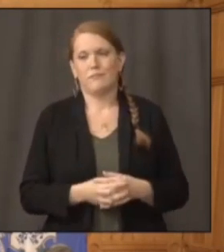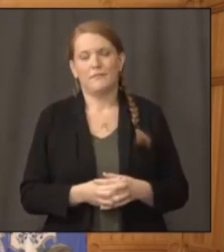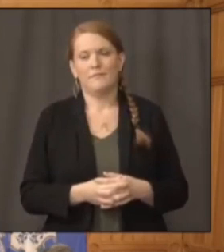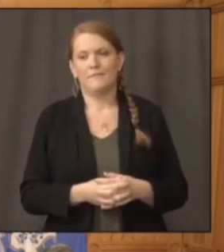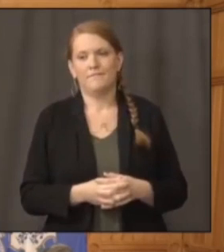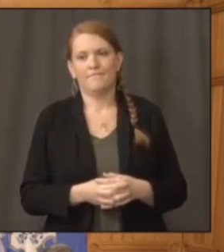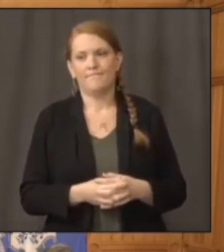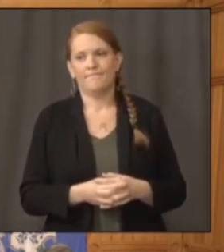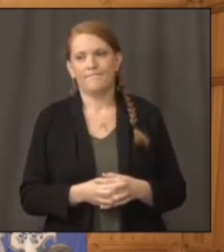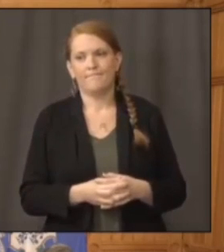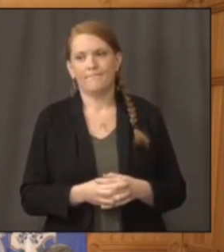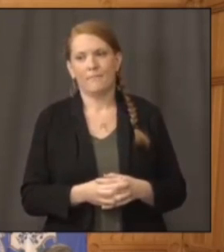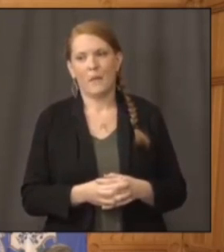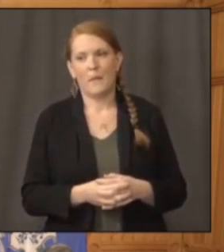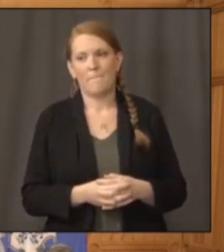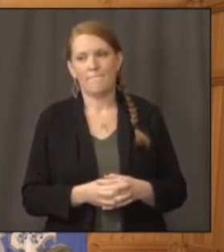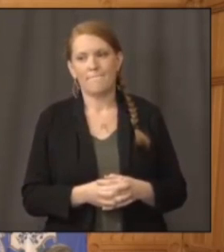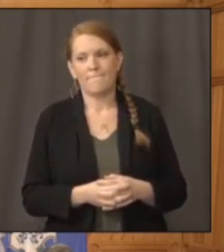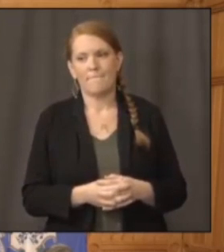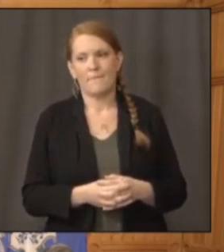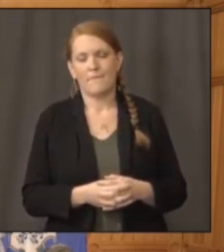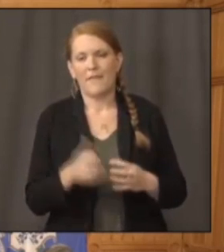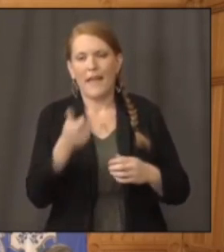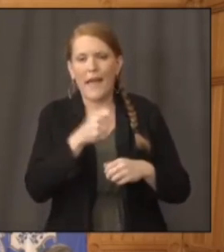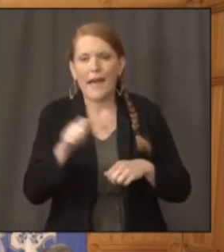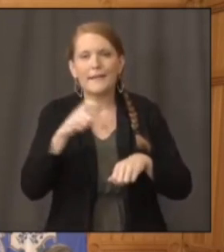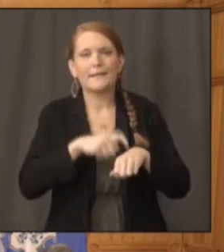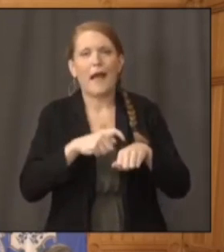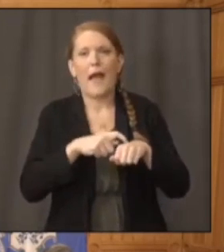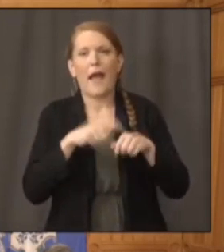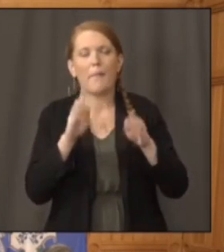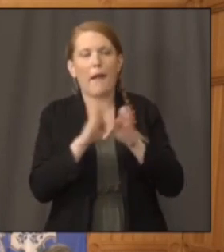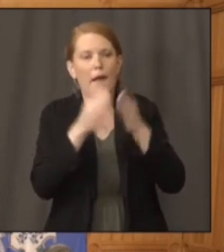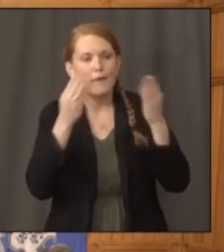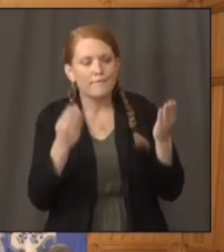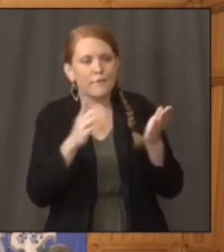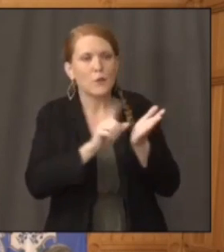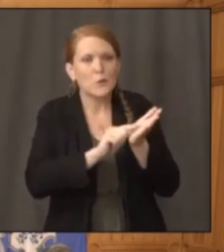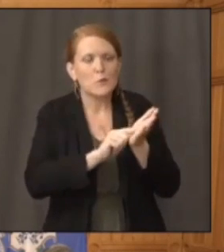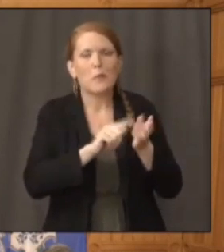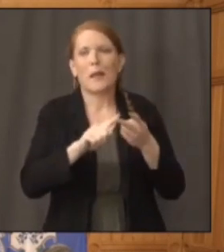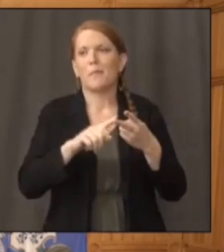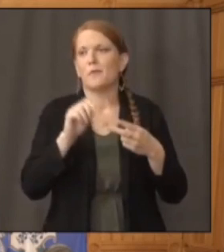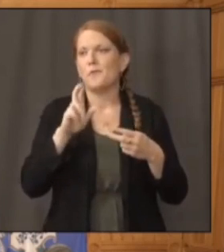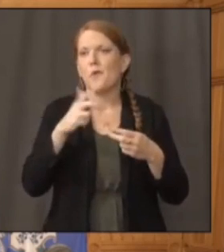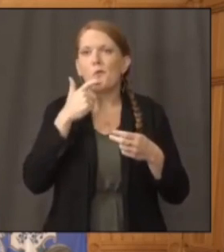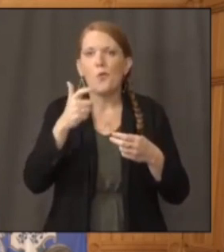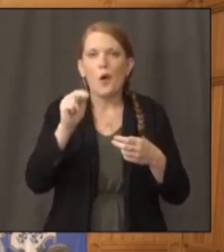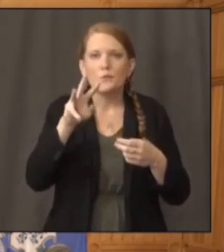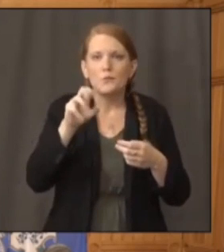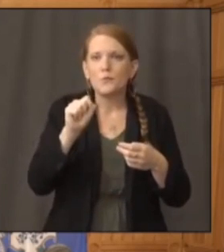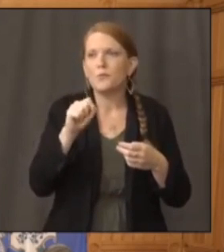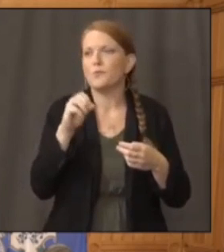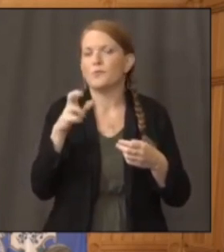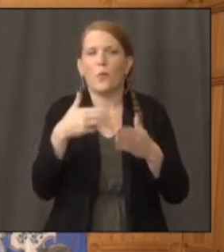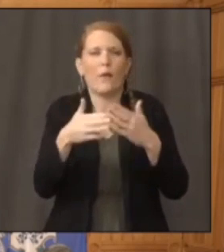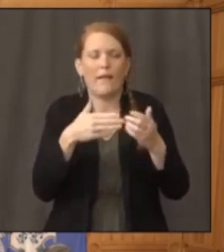When you look at every time you pick up the paper, every time you watch something come over the air, there's